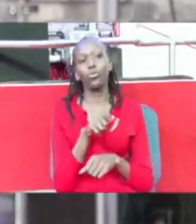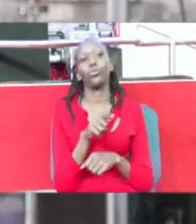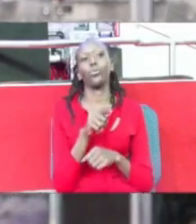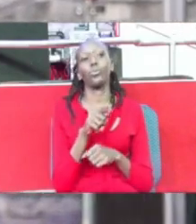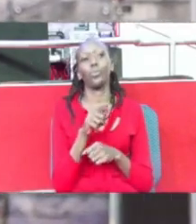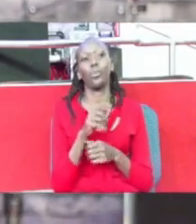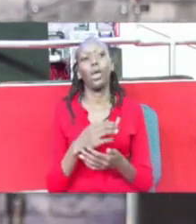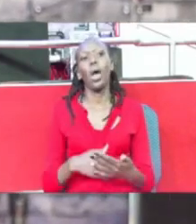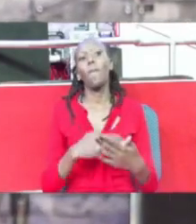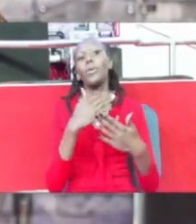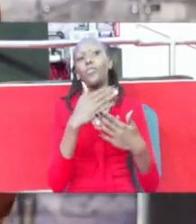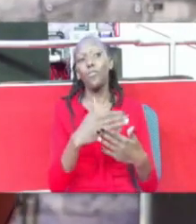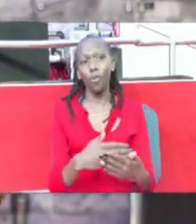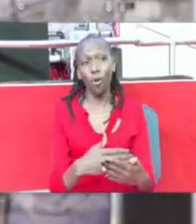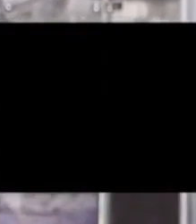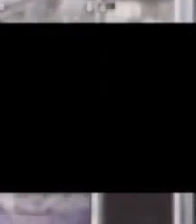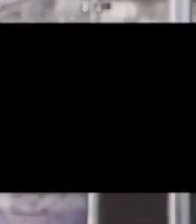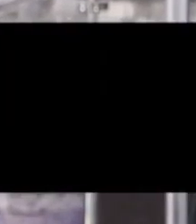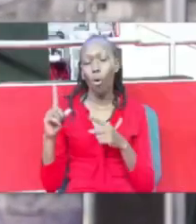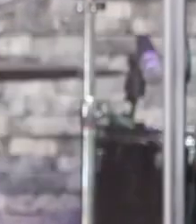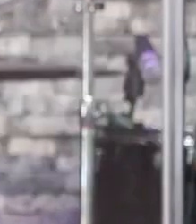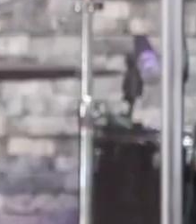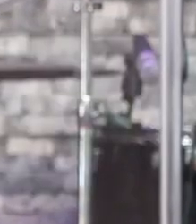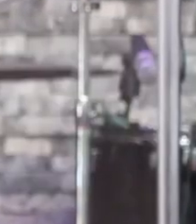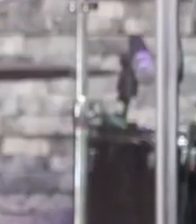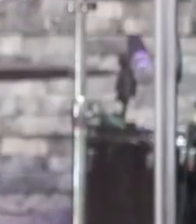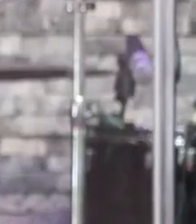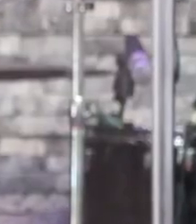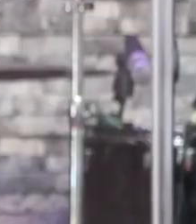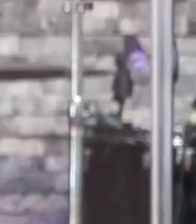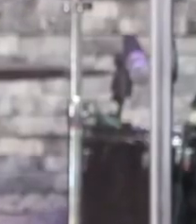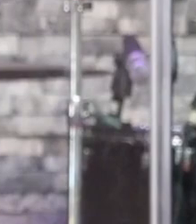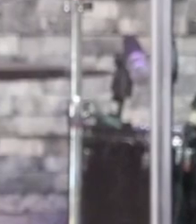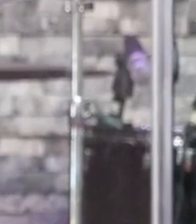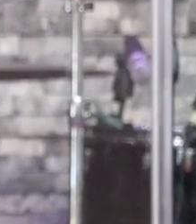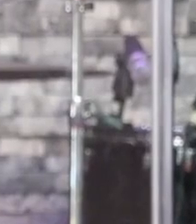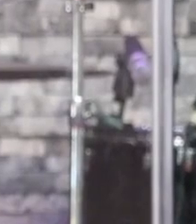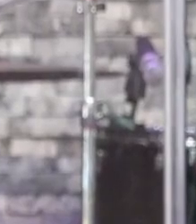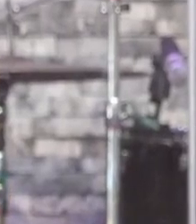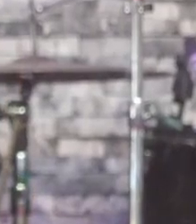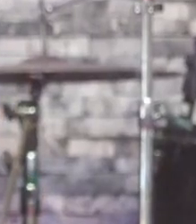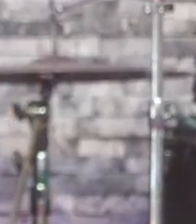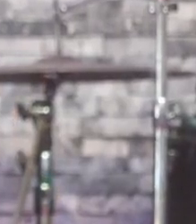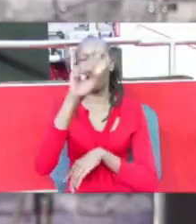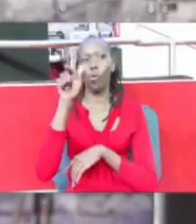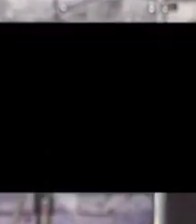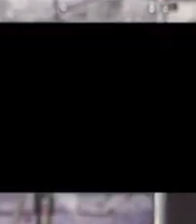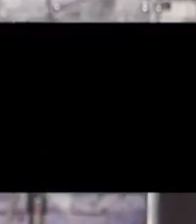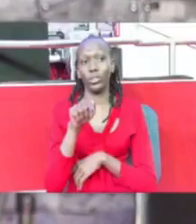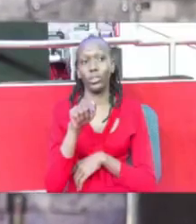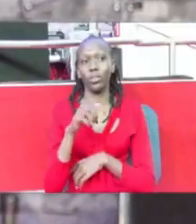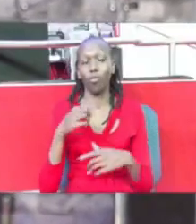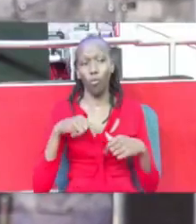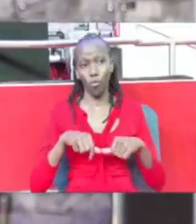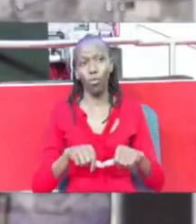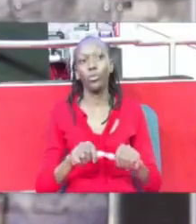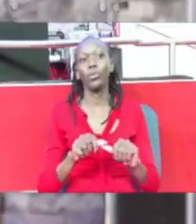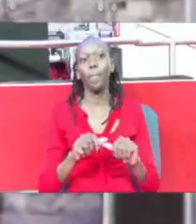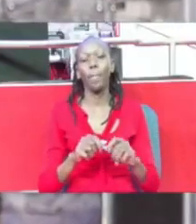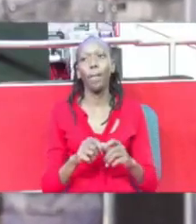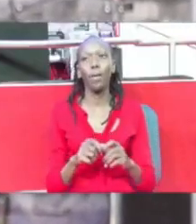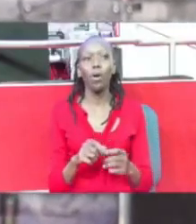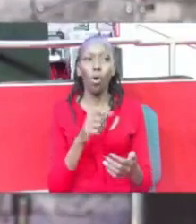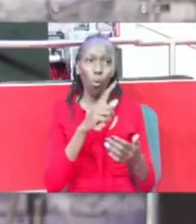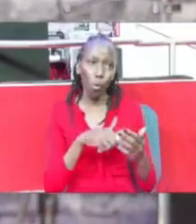yule mwanamke akajibu. Another question followed. Jibu swali lingine. Do you have? Akauliza unalo nini? Church